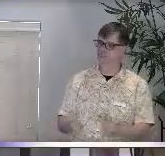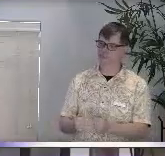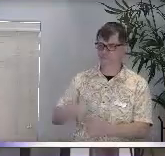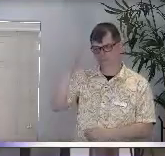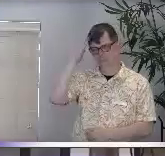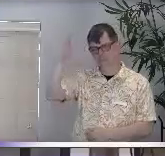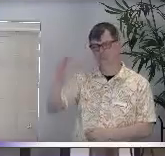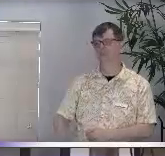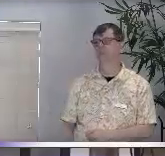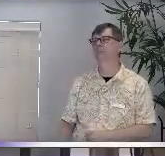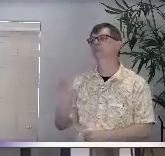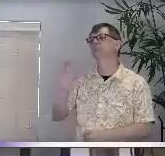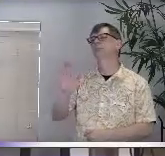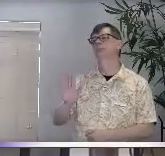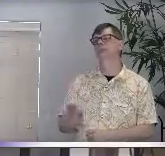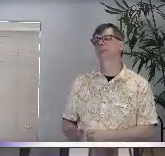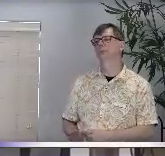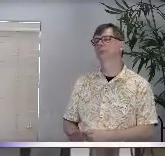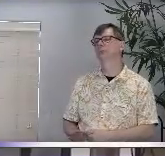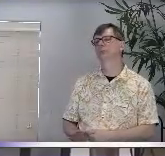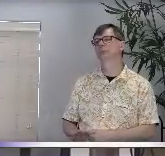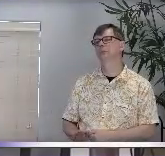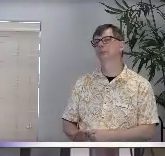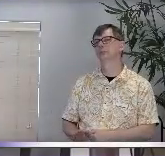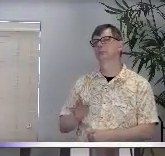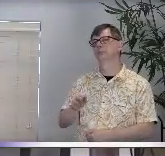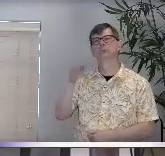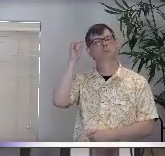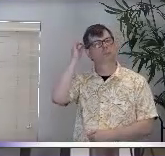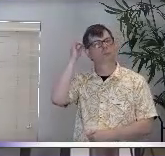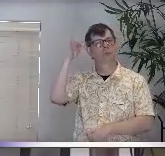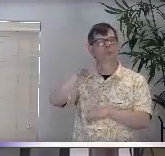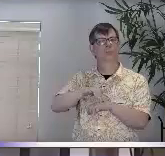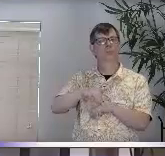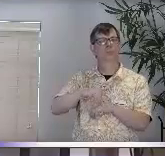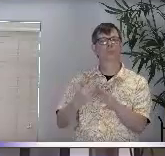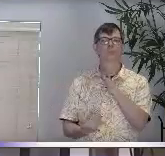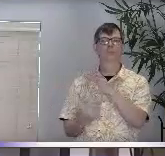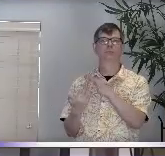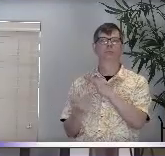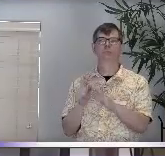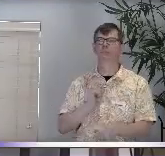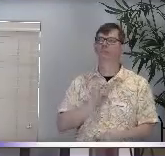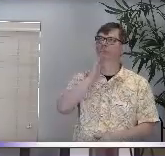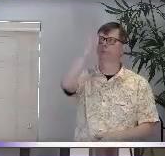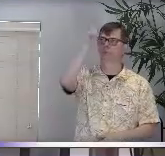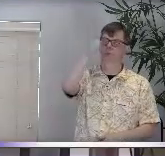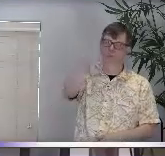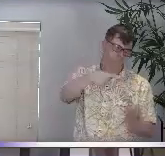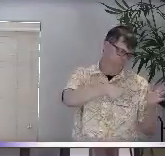that even when your hair on fire, your hair's on fire, God is right there. He has not